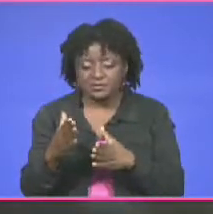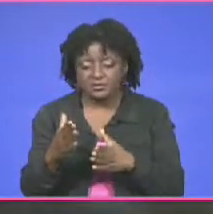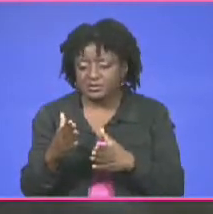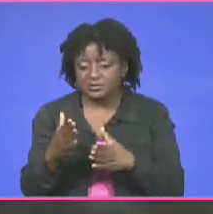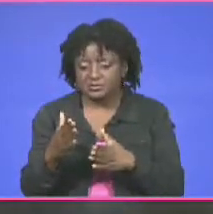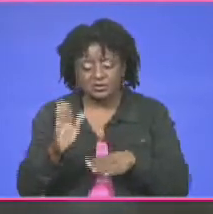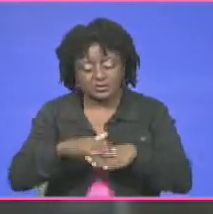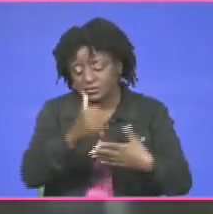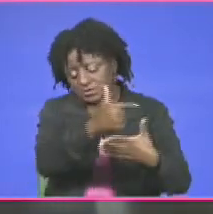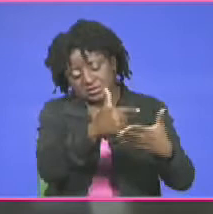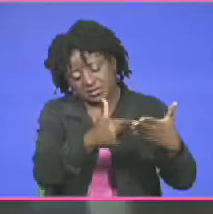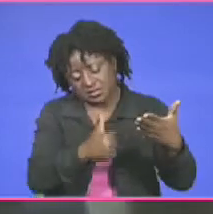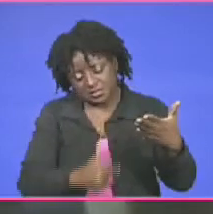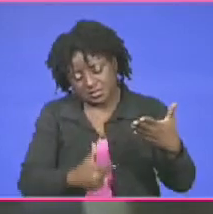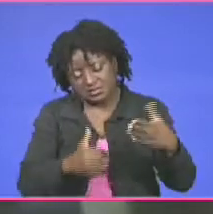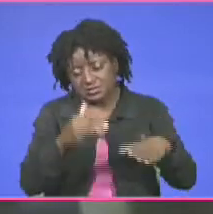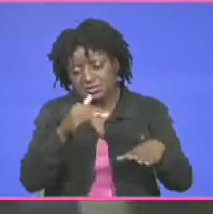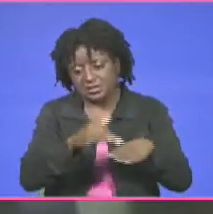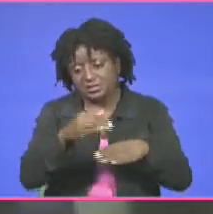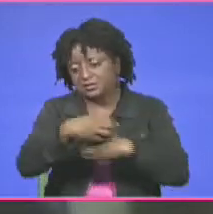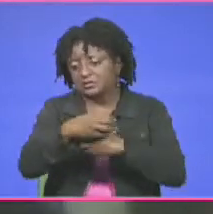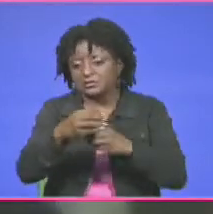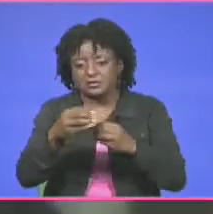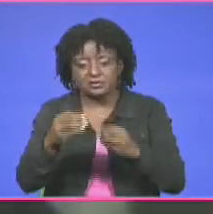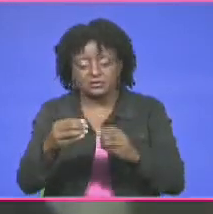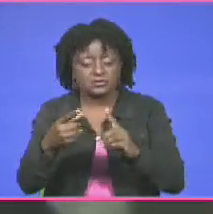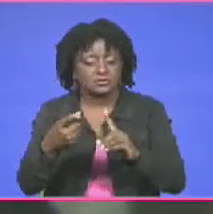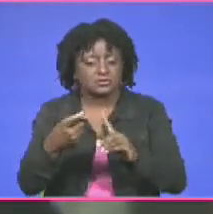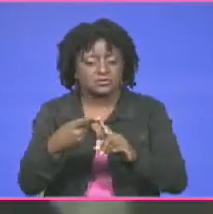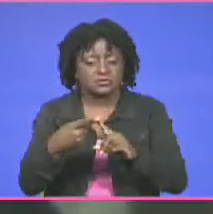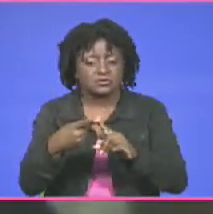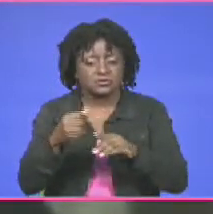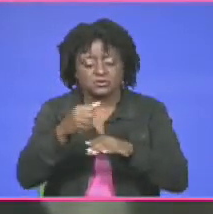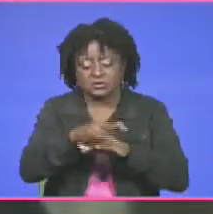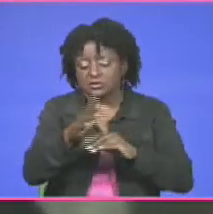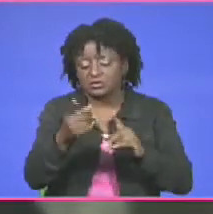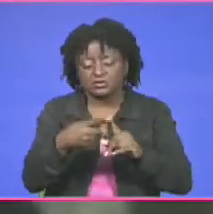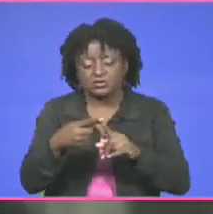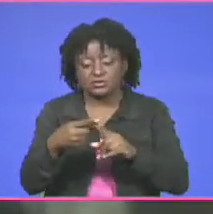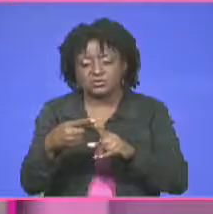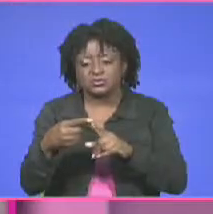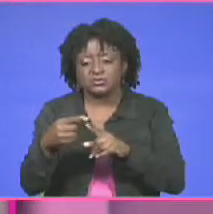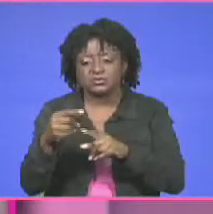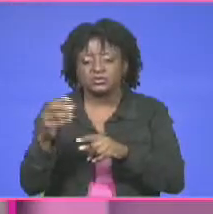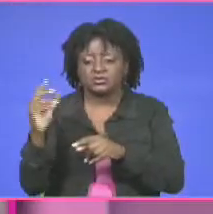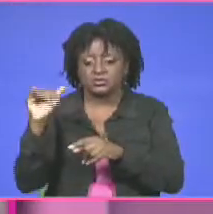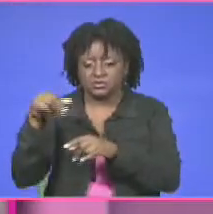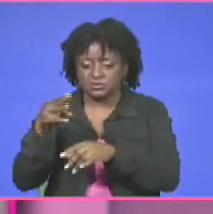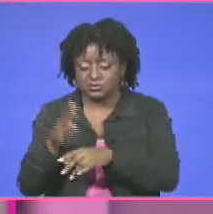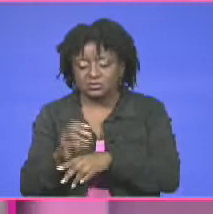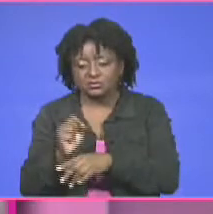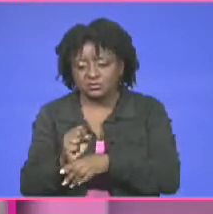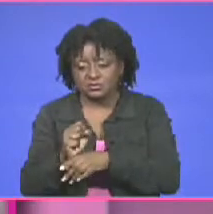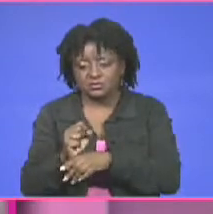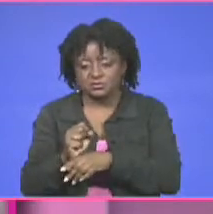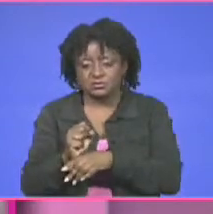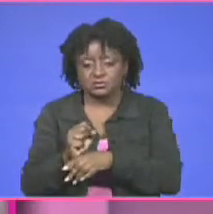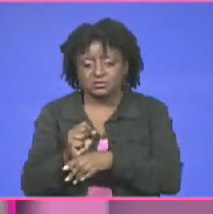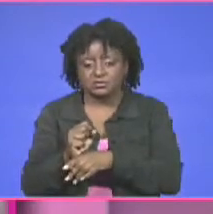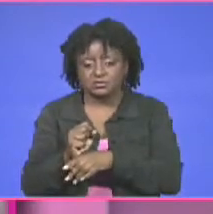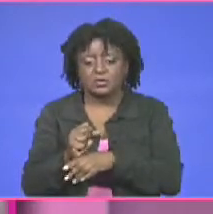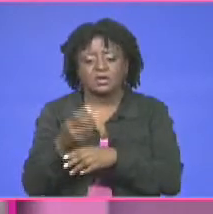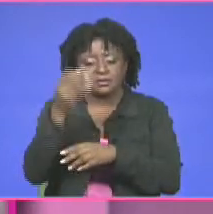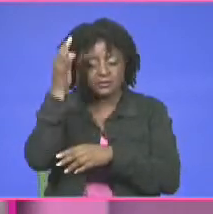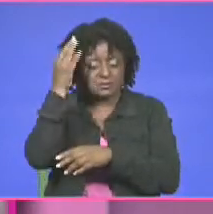our list at the exchange to refer to the employers. As it stands now, Mr.